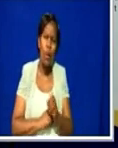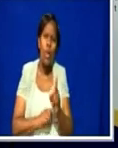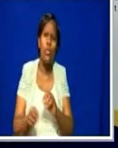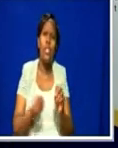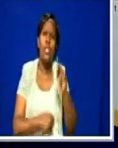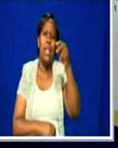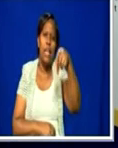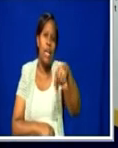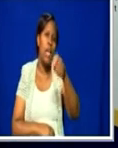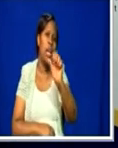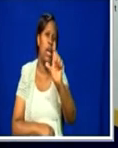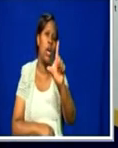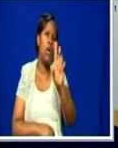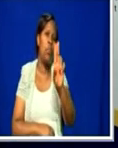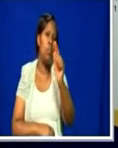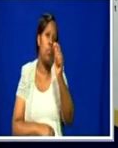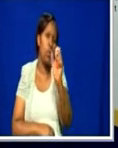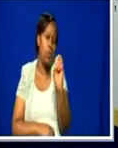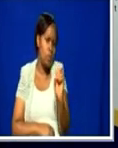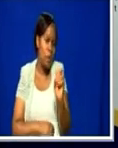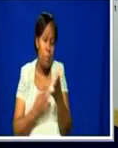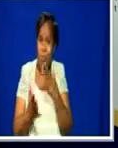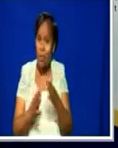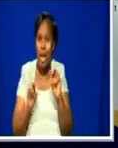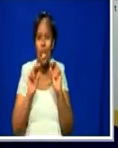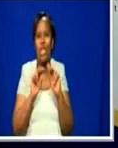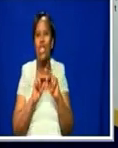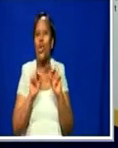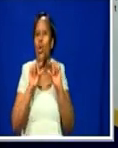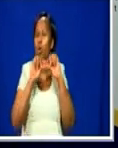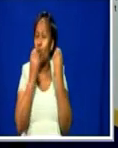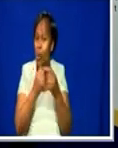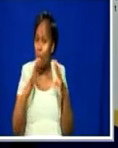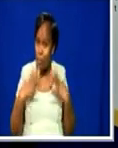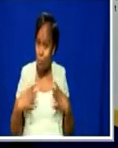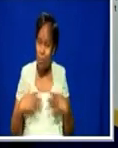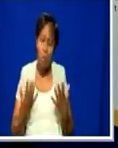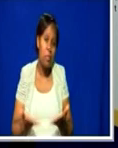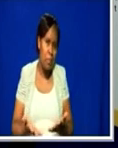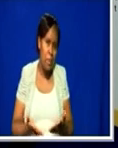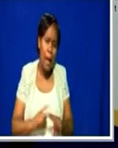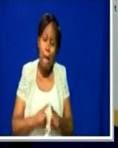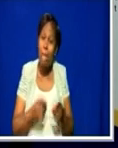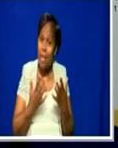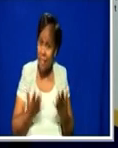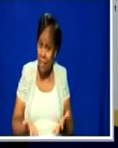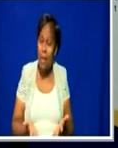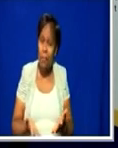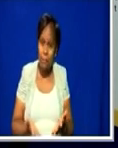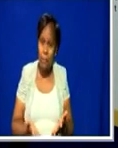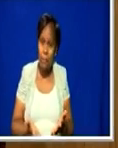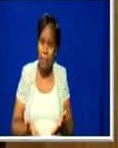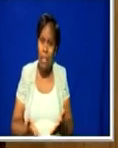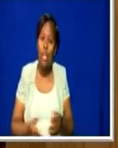Pluto? I may not have been in that panel to So decide where what we'll take- do with Pluto. But But Pluto the was thing there. is, anyway, Yes. it